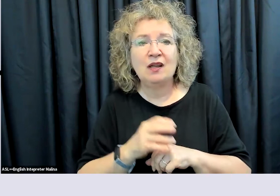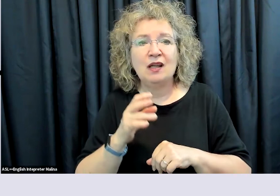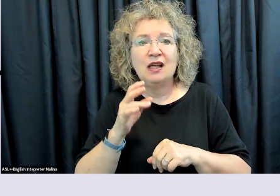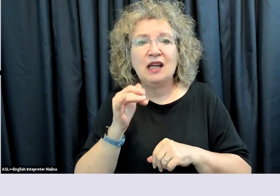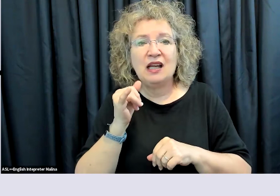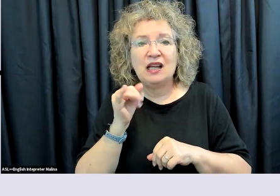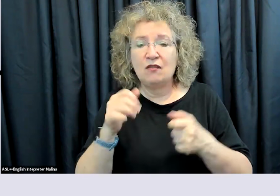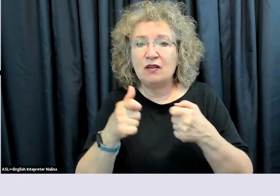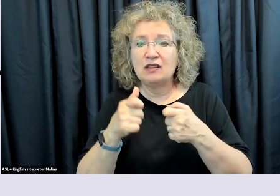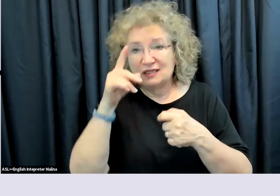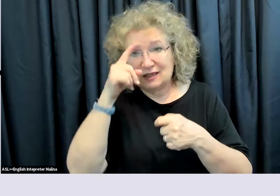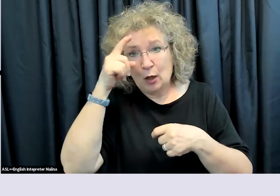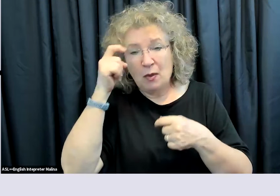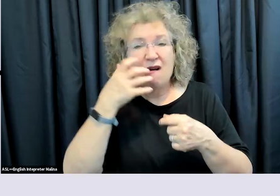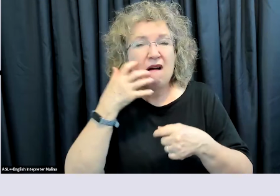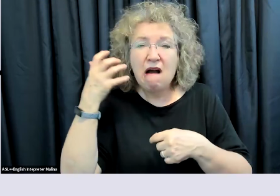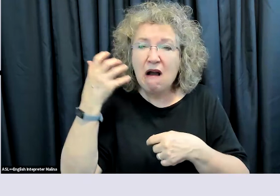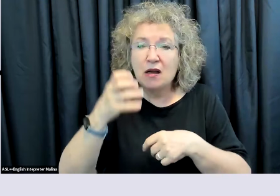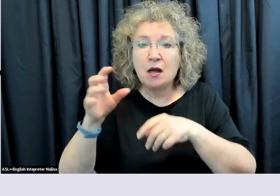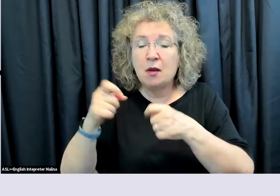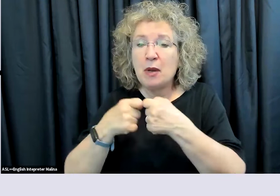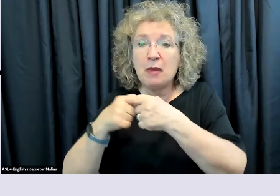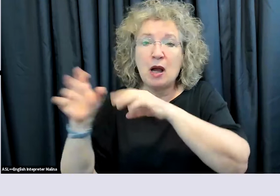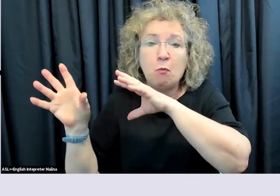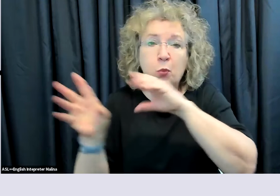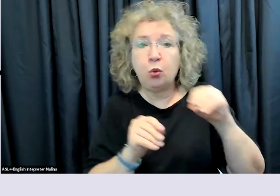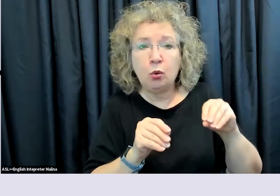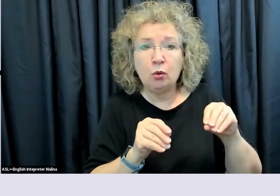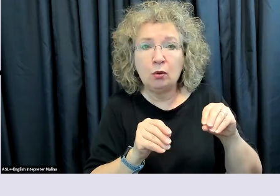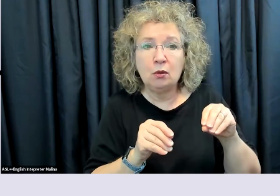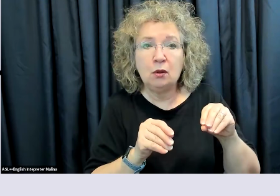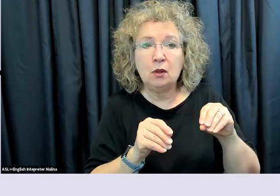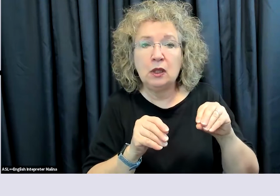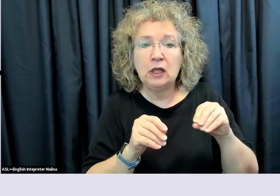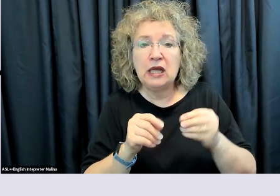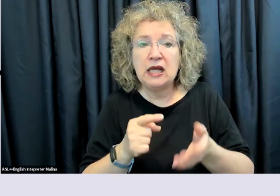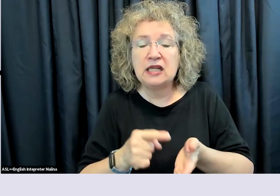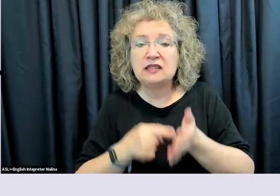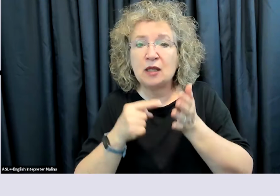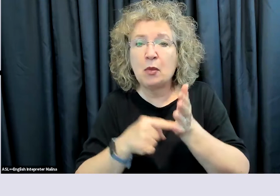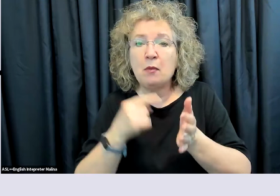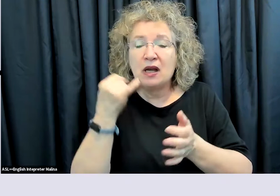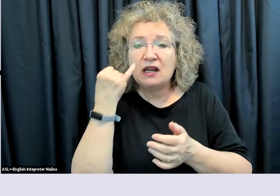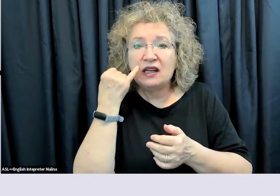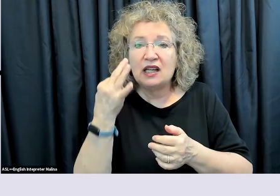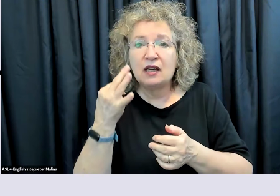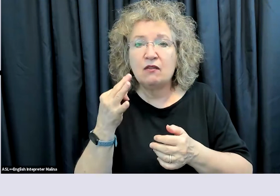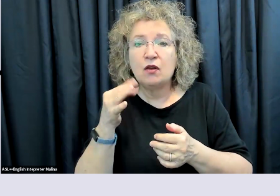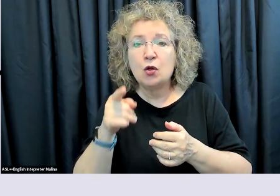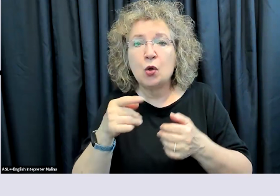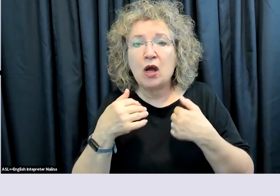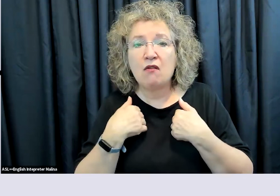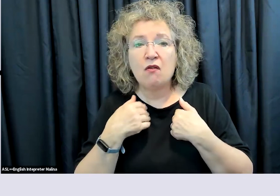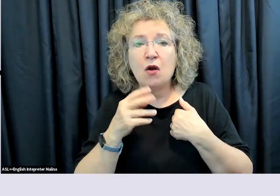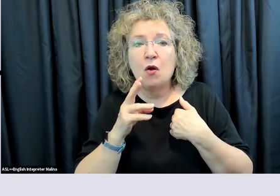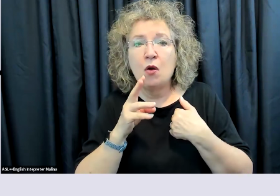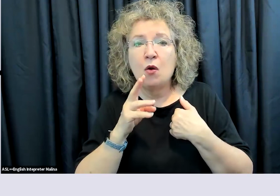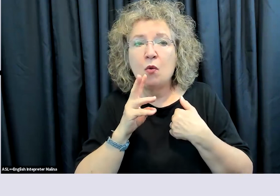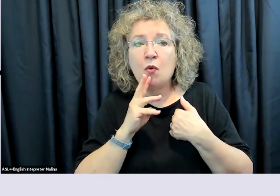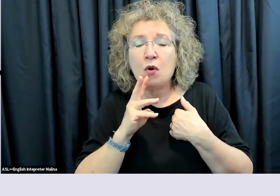where you could, if you have a waterproof container, use a toilet tank, not the toilet bowl, but the toilet